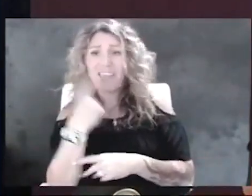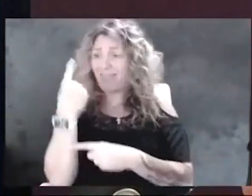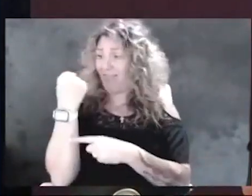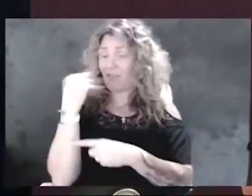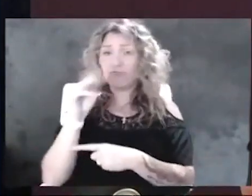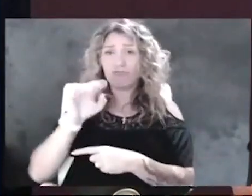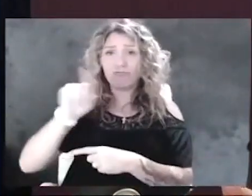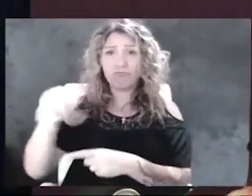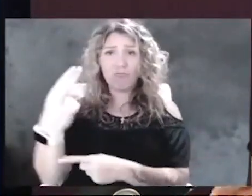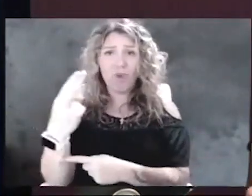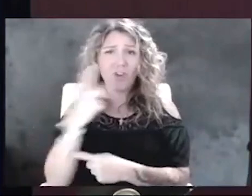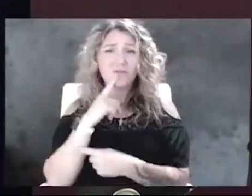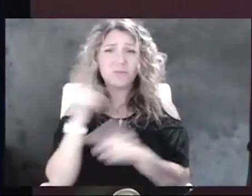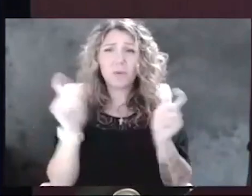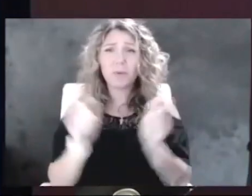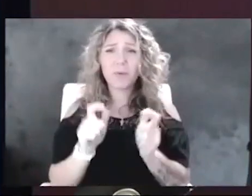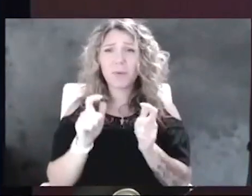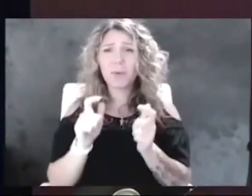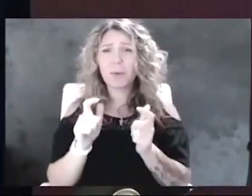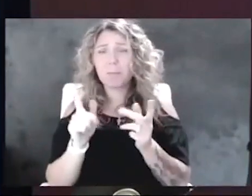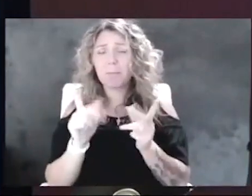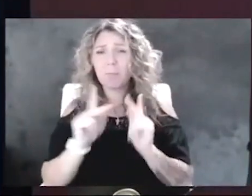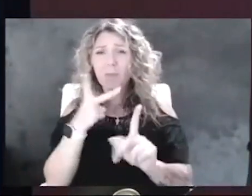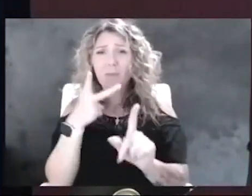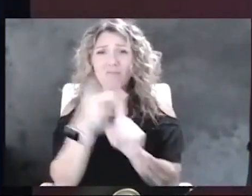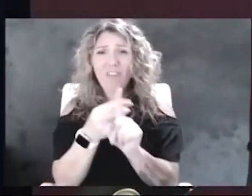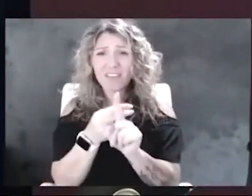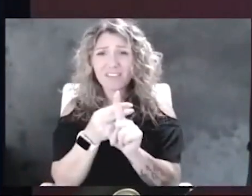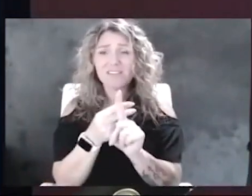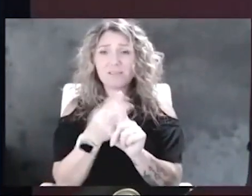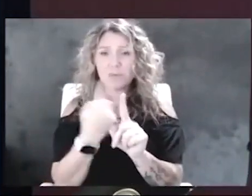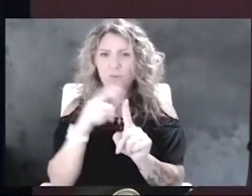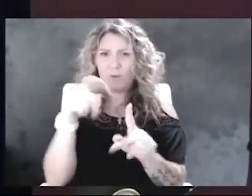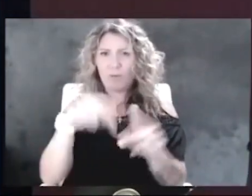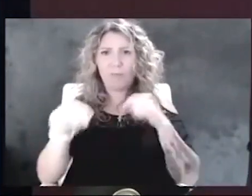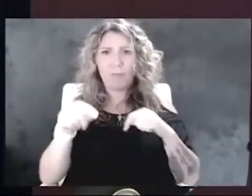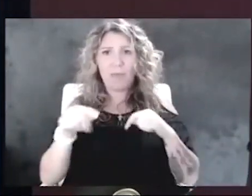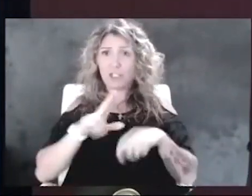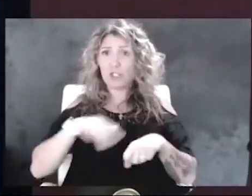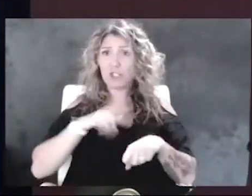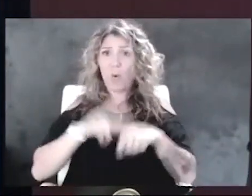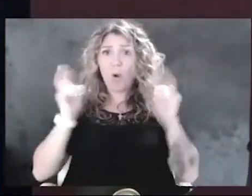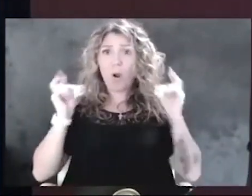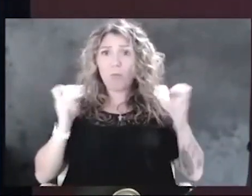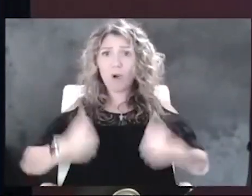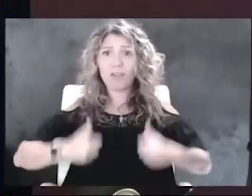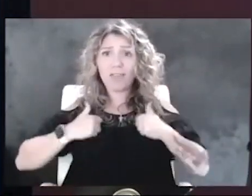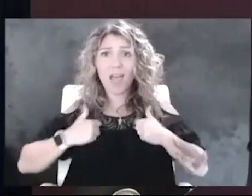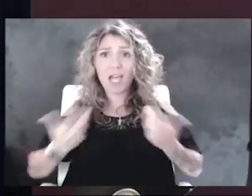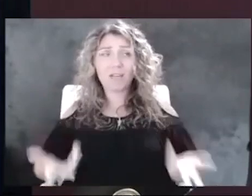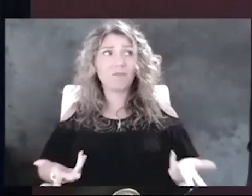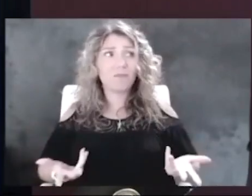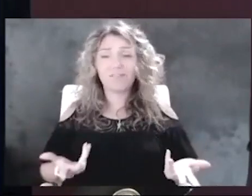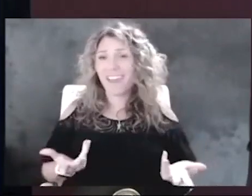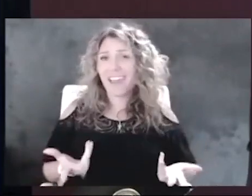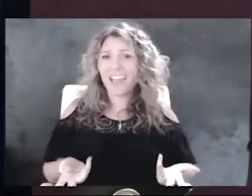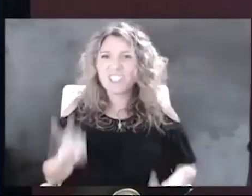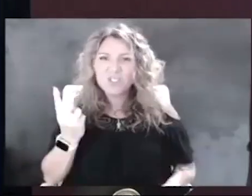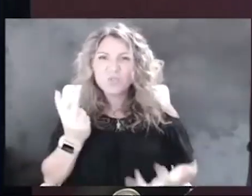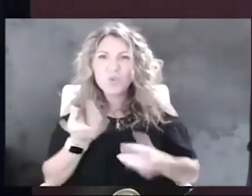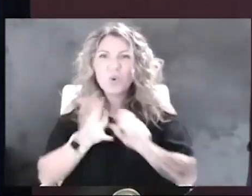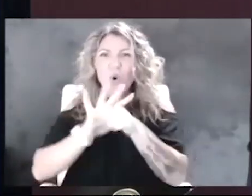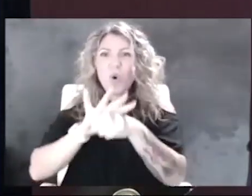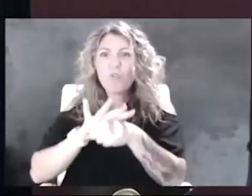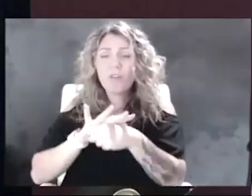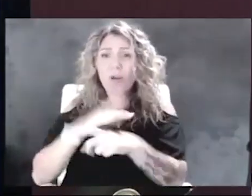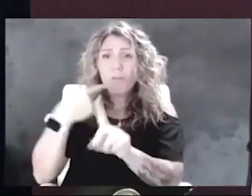number of people vaccinated, we were back to kind of normal life, and we had 2 COVID positive patients. What changed here